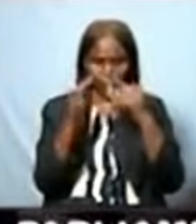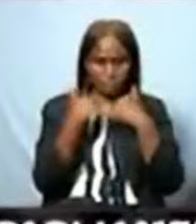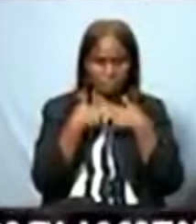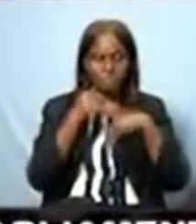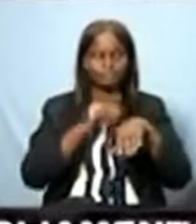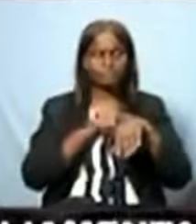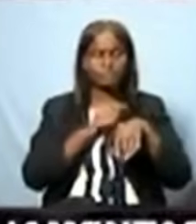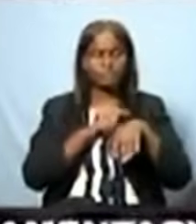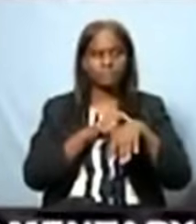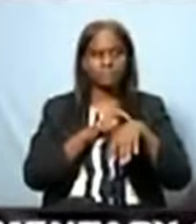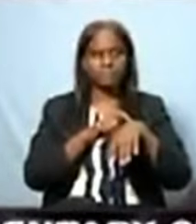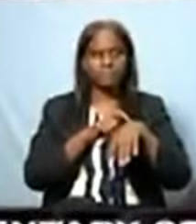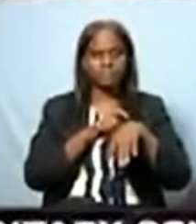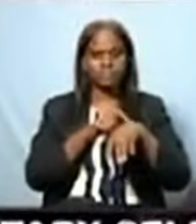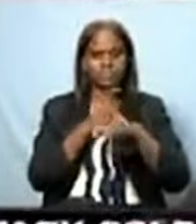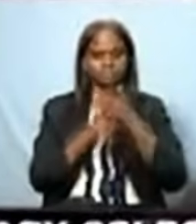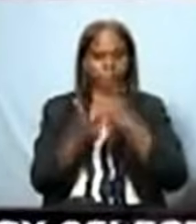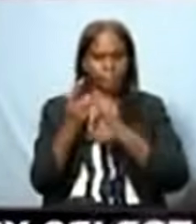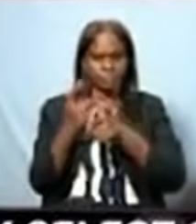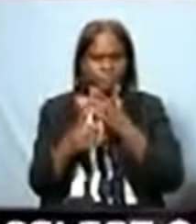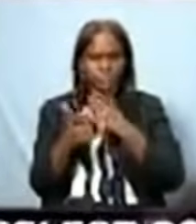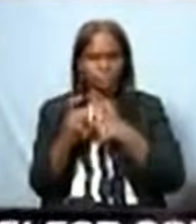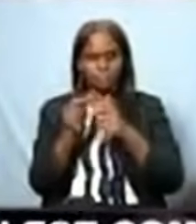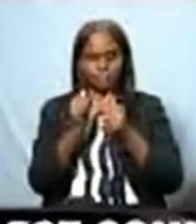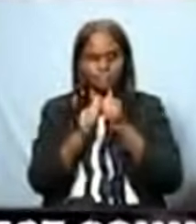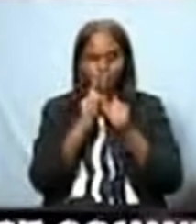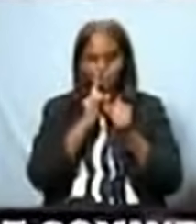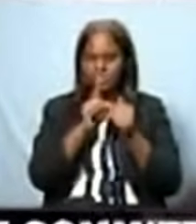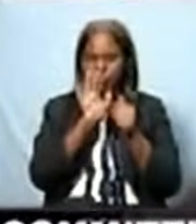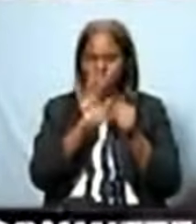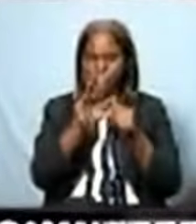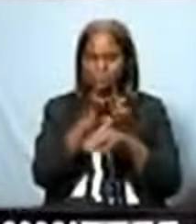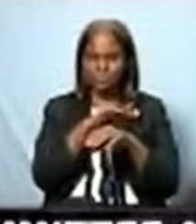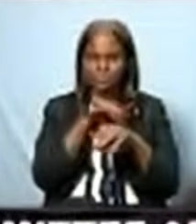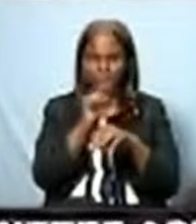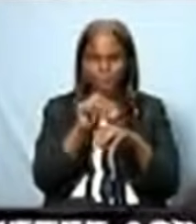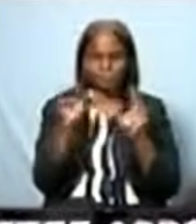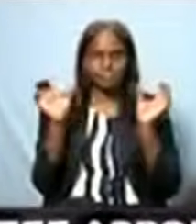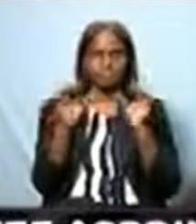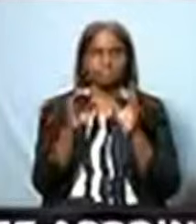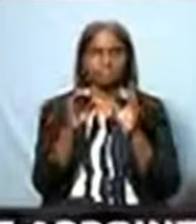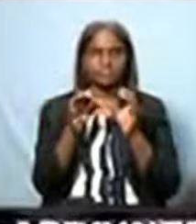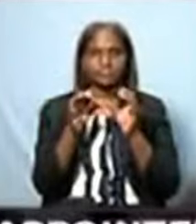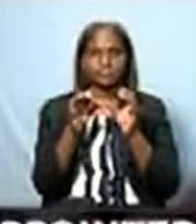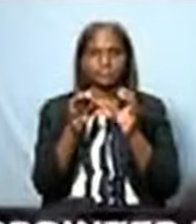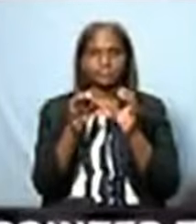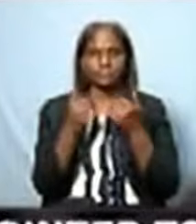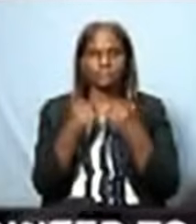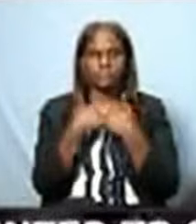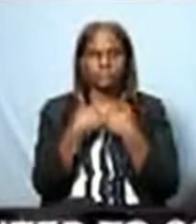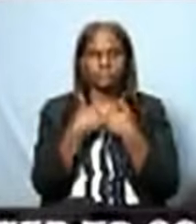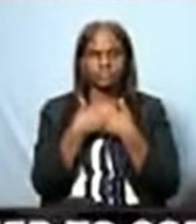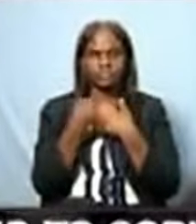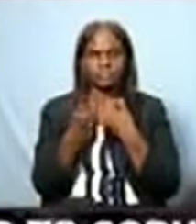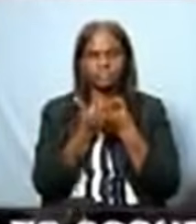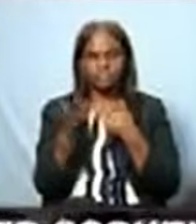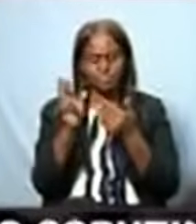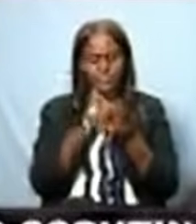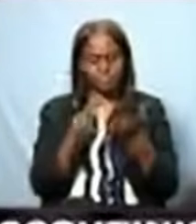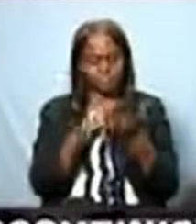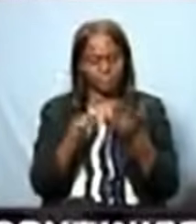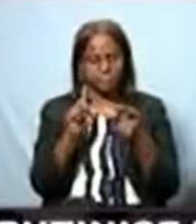time and consultation, which is beyond this committee. But have you read